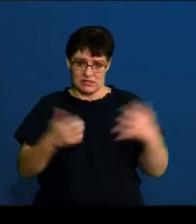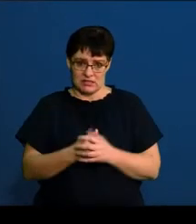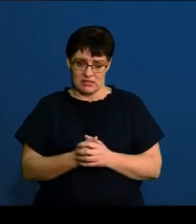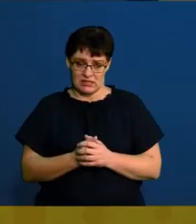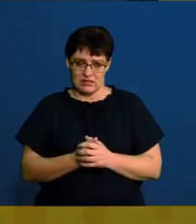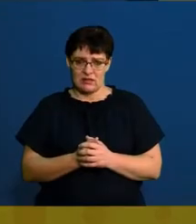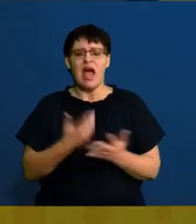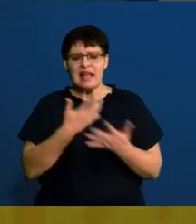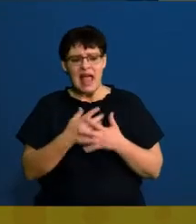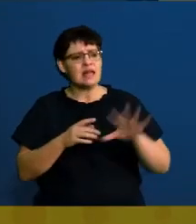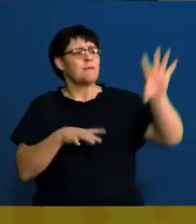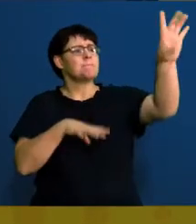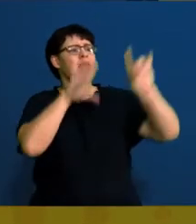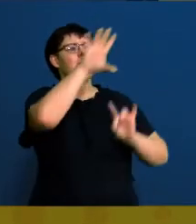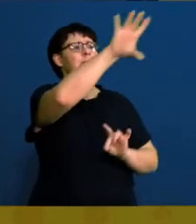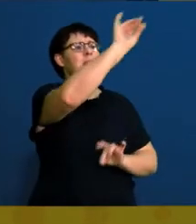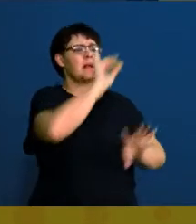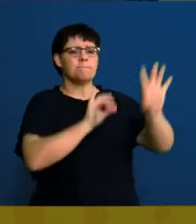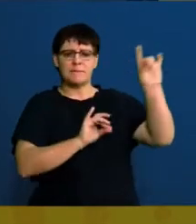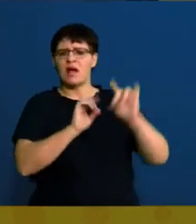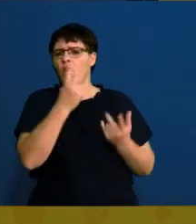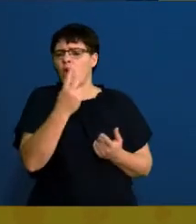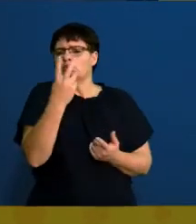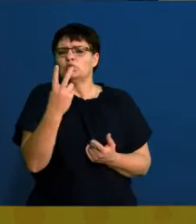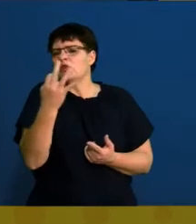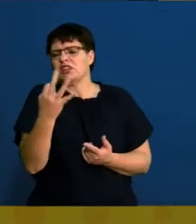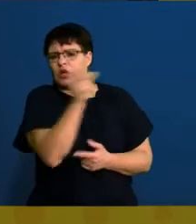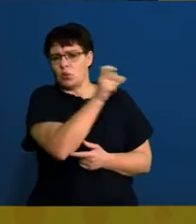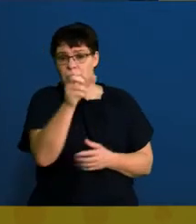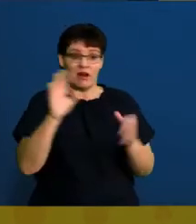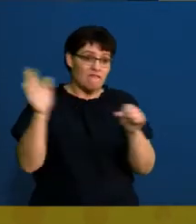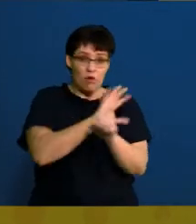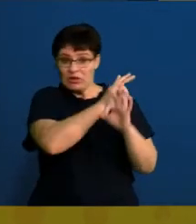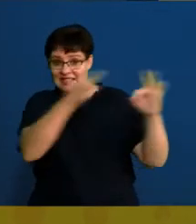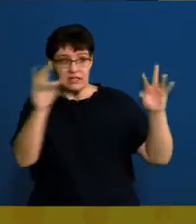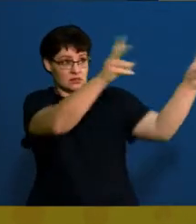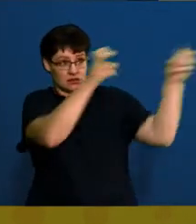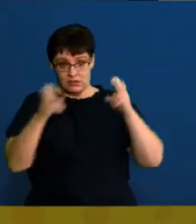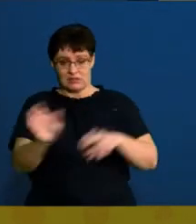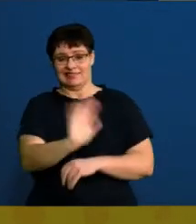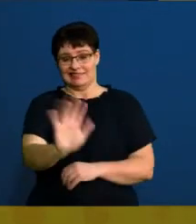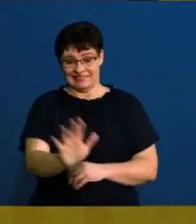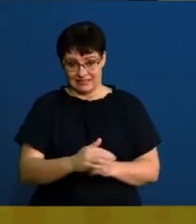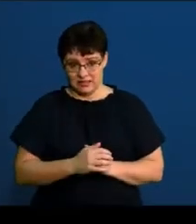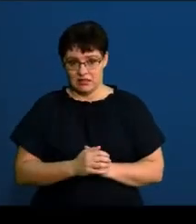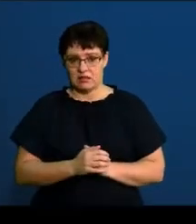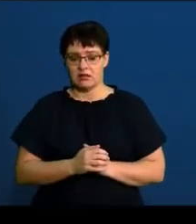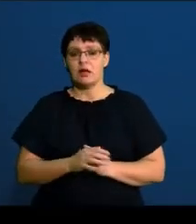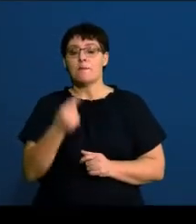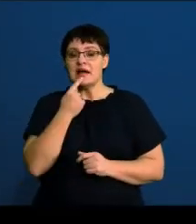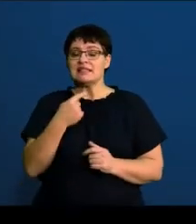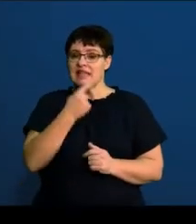can lift a word or 2 or 3 even, but not an entire sentence. Indicate the total number